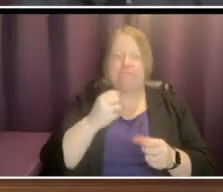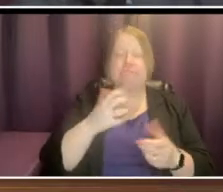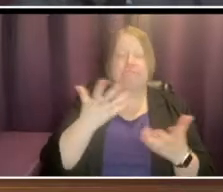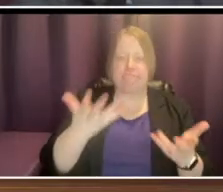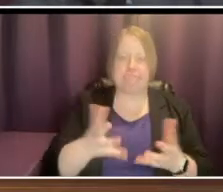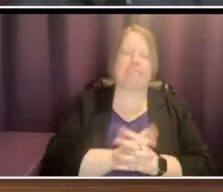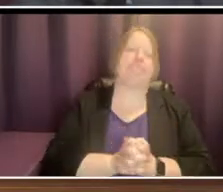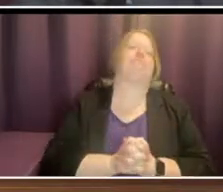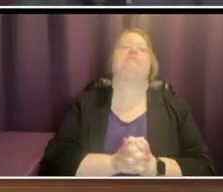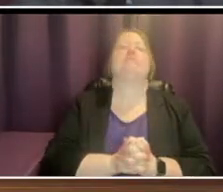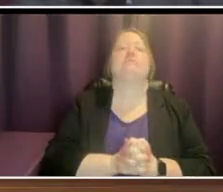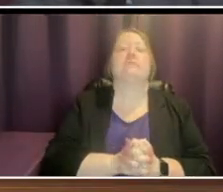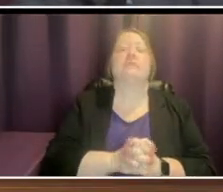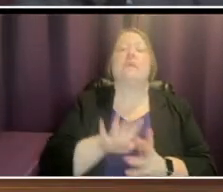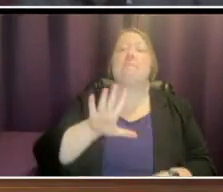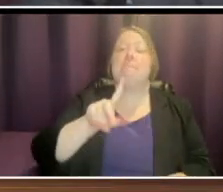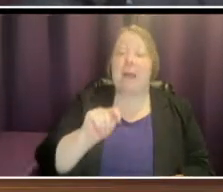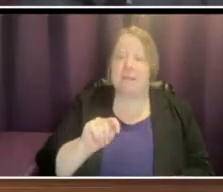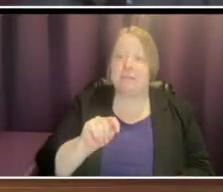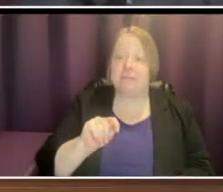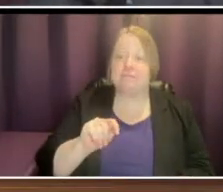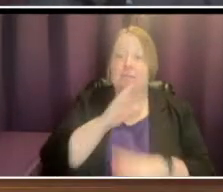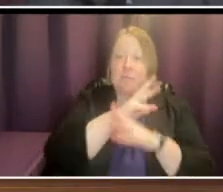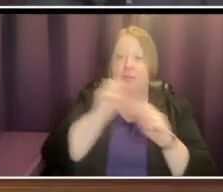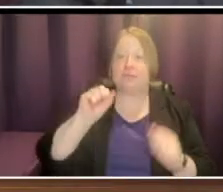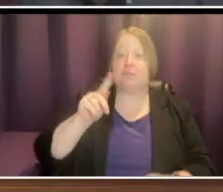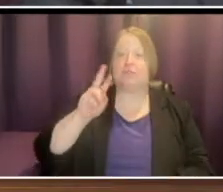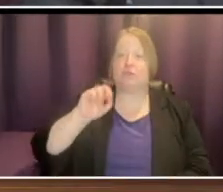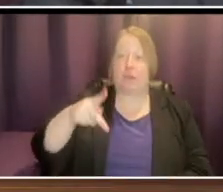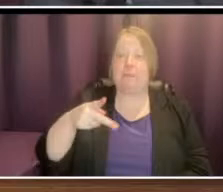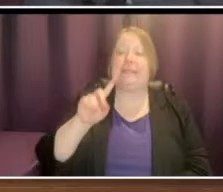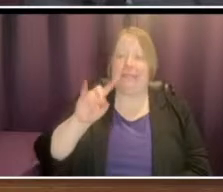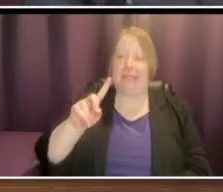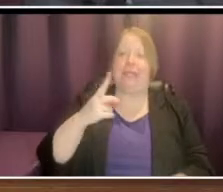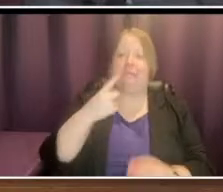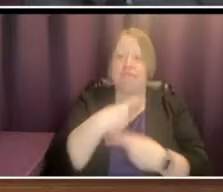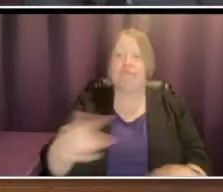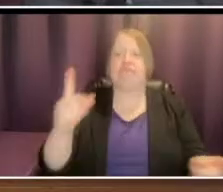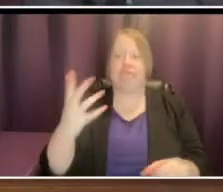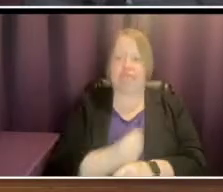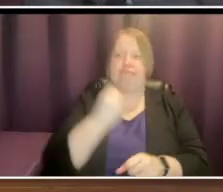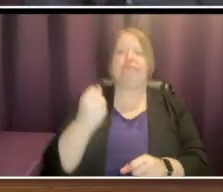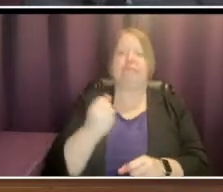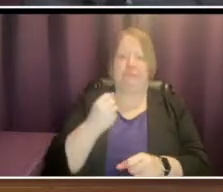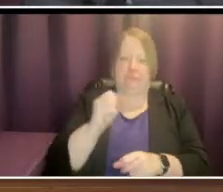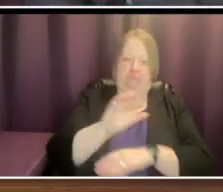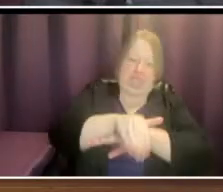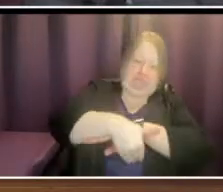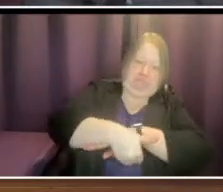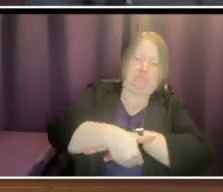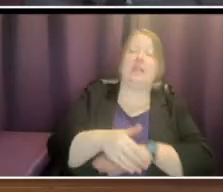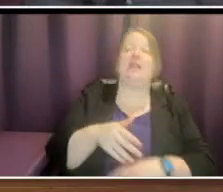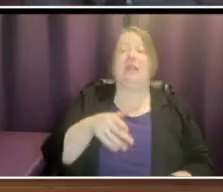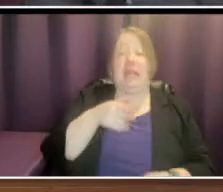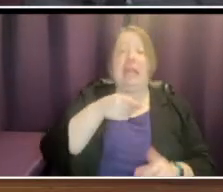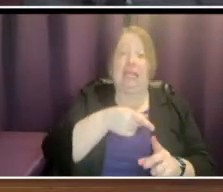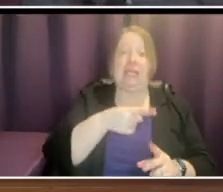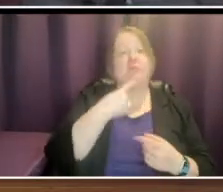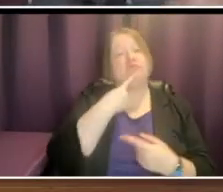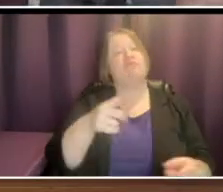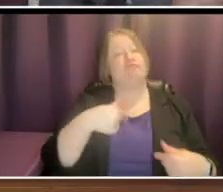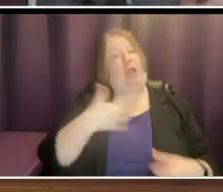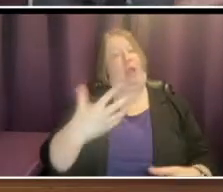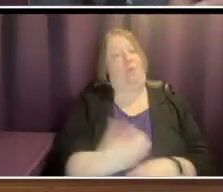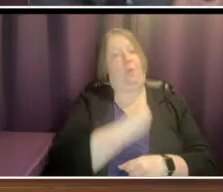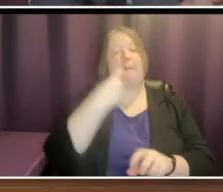But President Trump did declare victory in the late hours of election night. Not only did he declare victory, he also